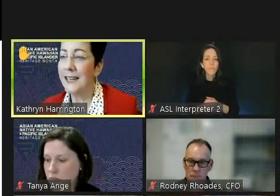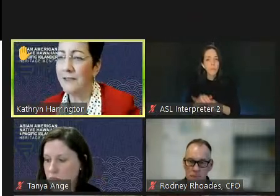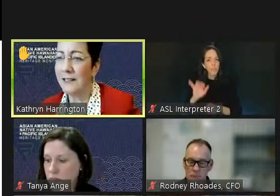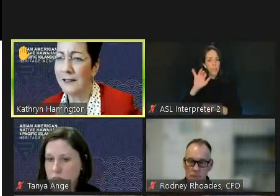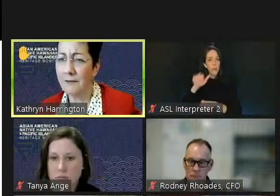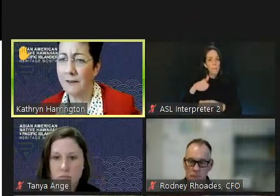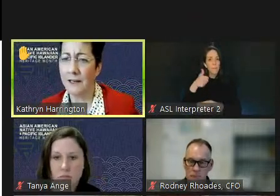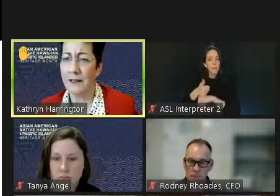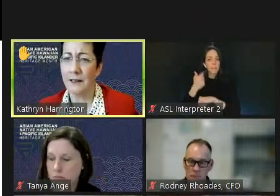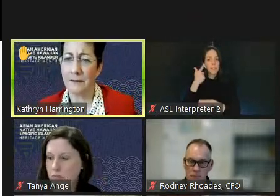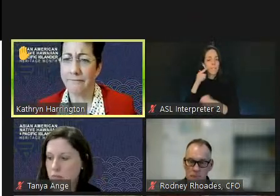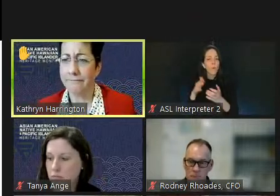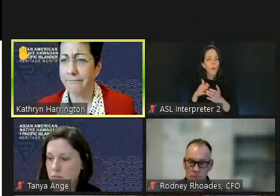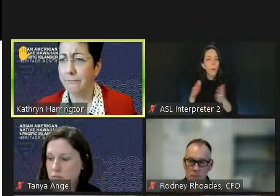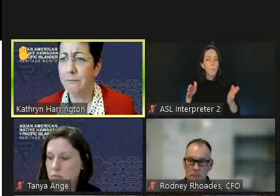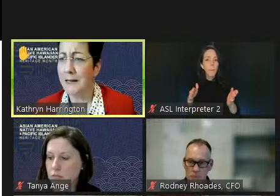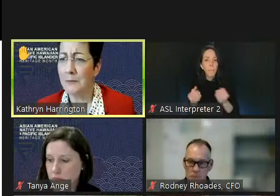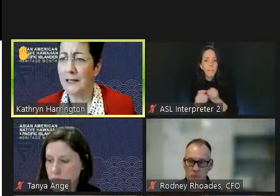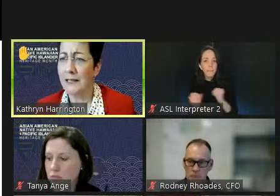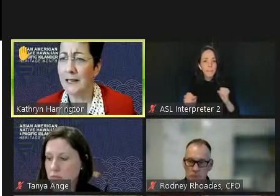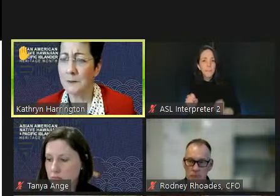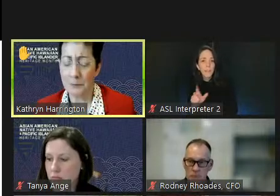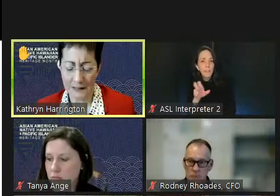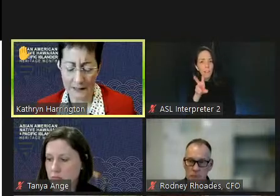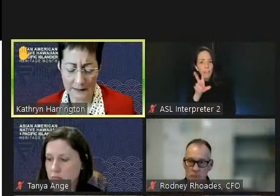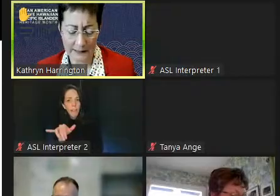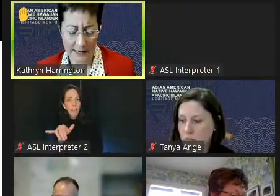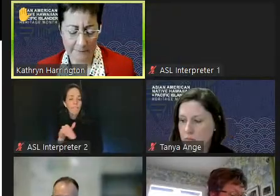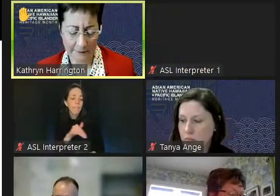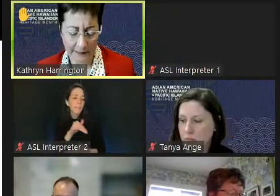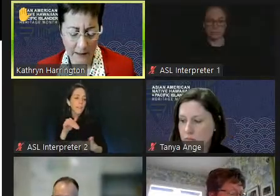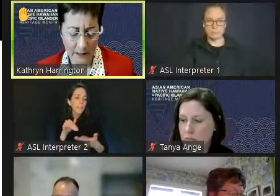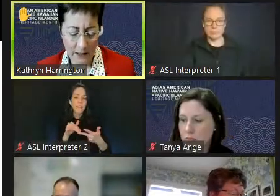public safety levy and maybe